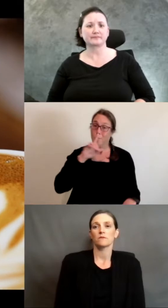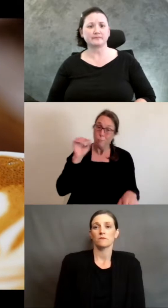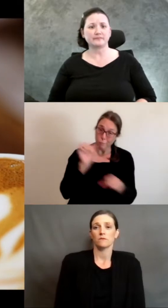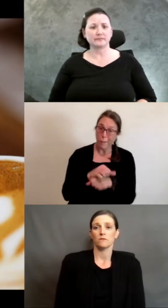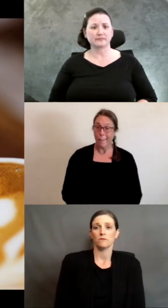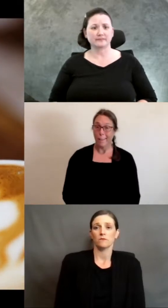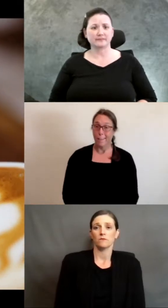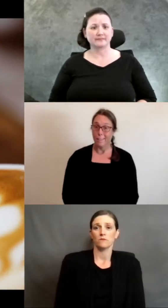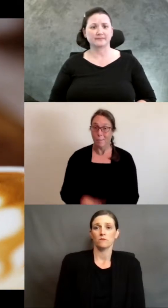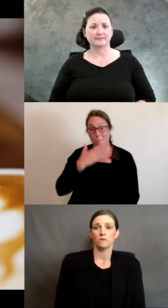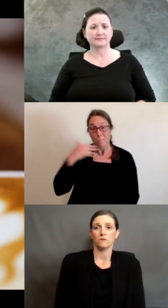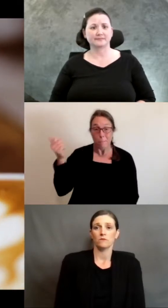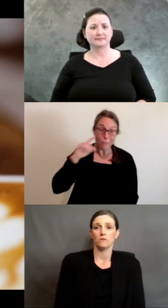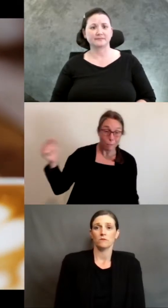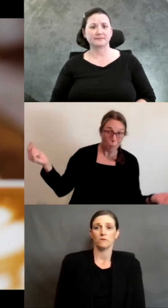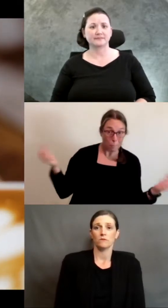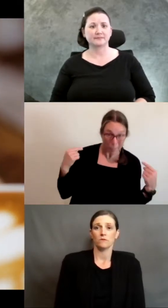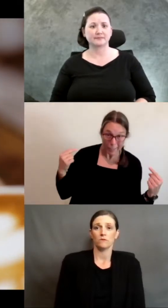me?